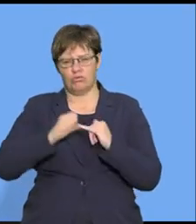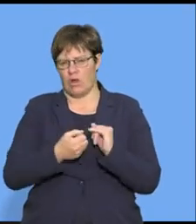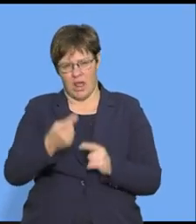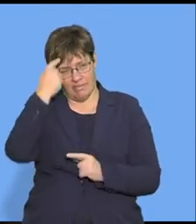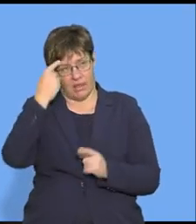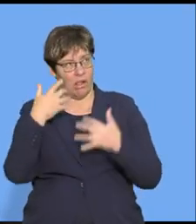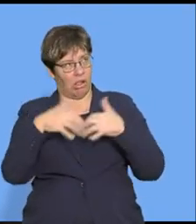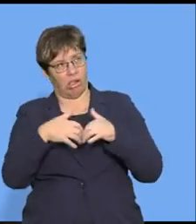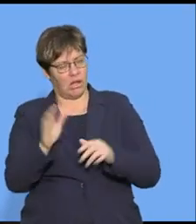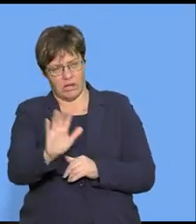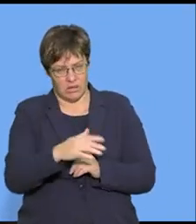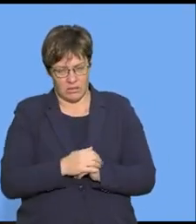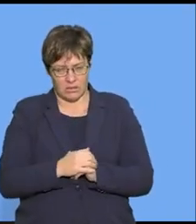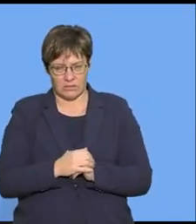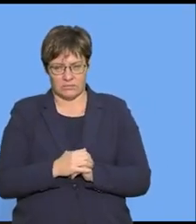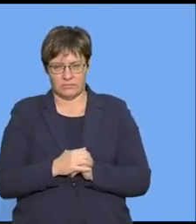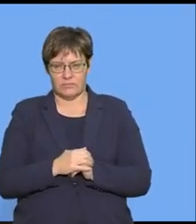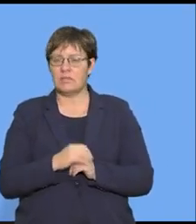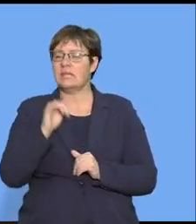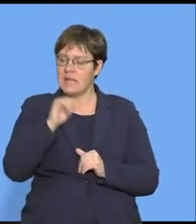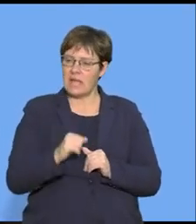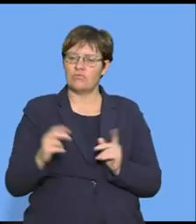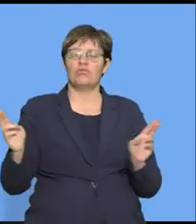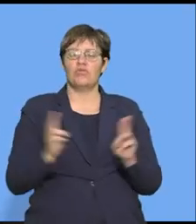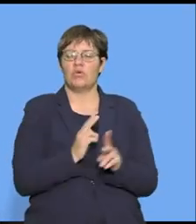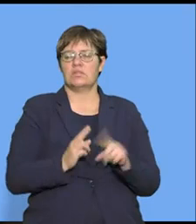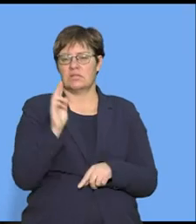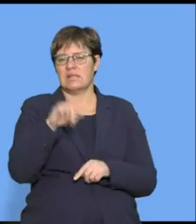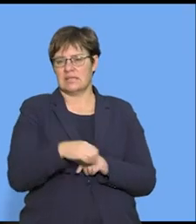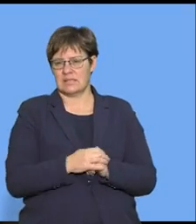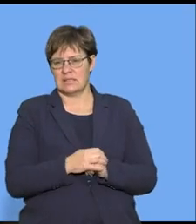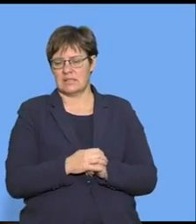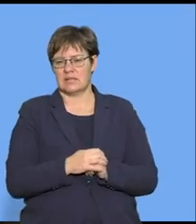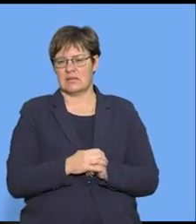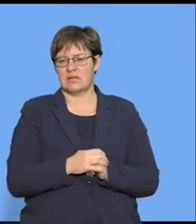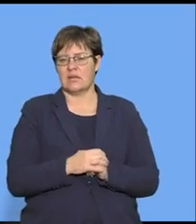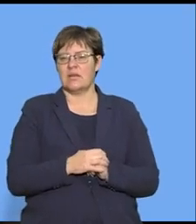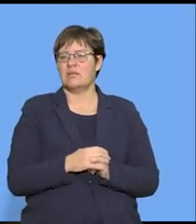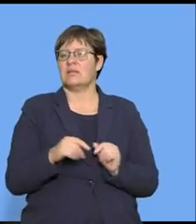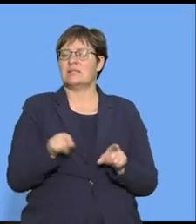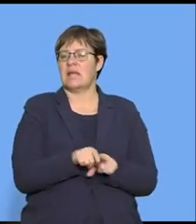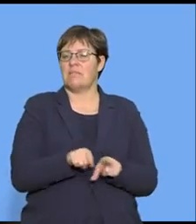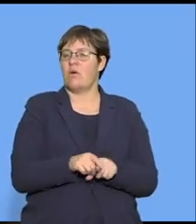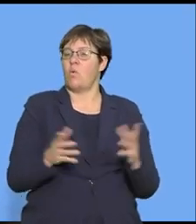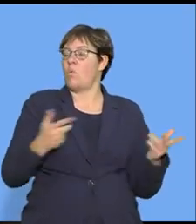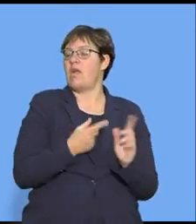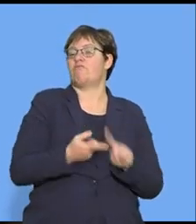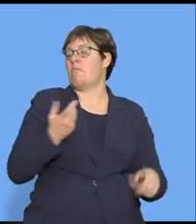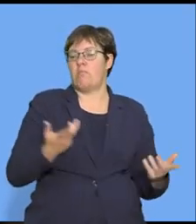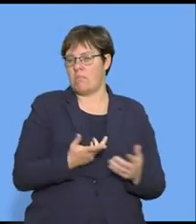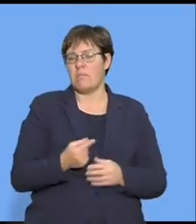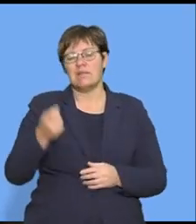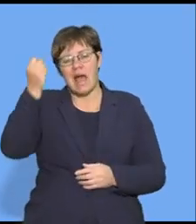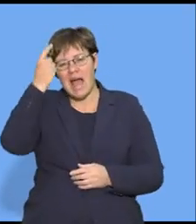things, right? Although, yes, it's a shortcut, but it does not give you the sense of where does this come from. So please make sure you